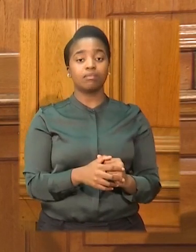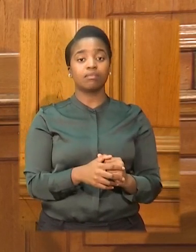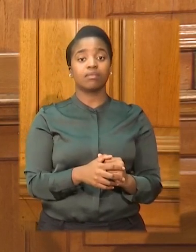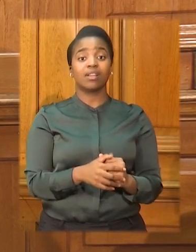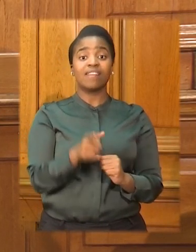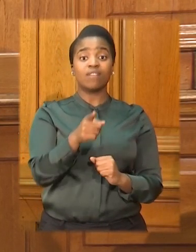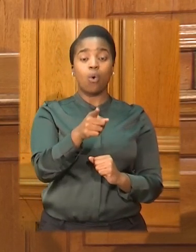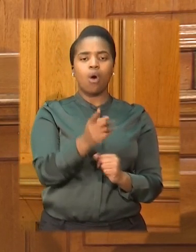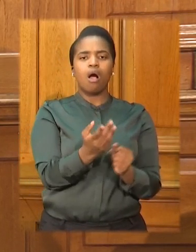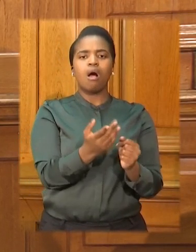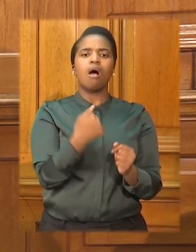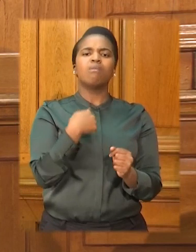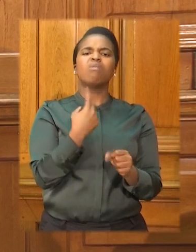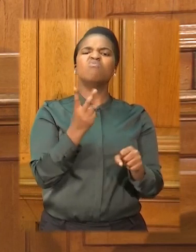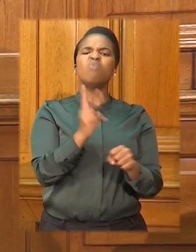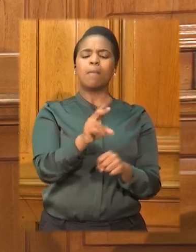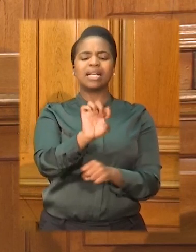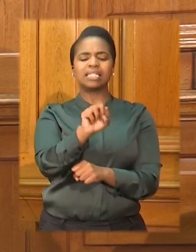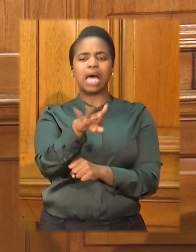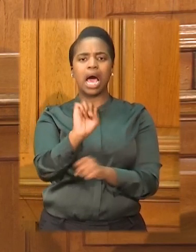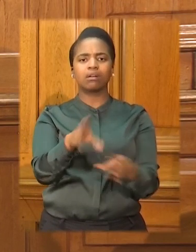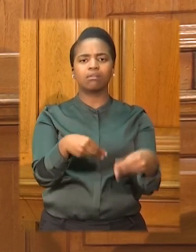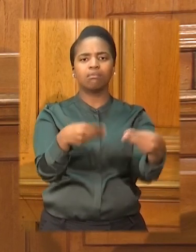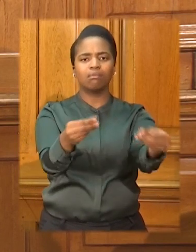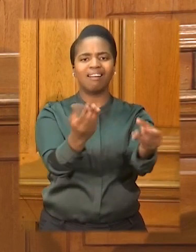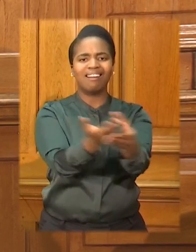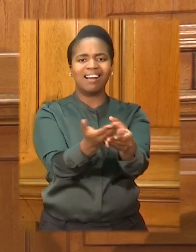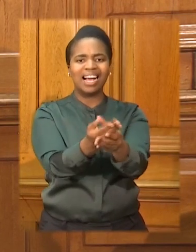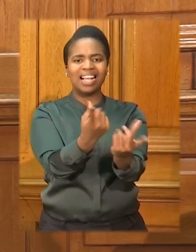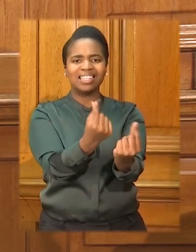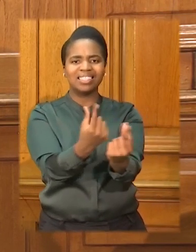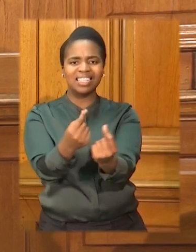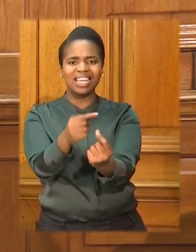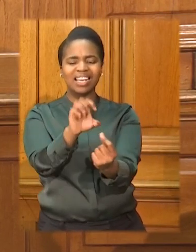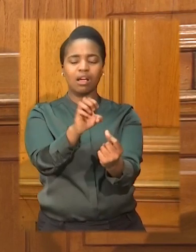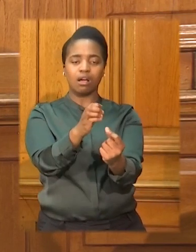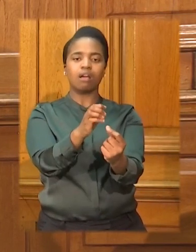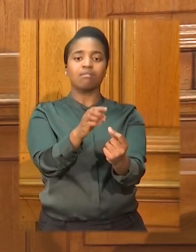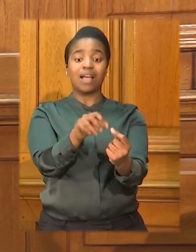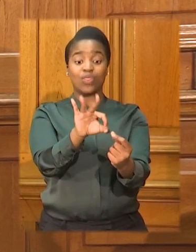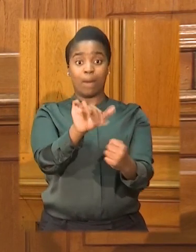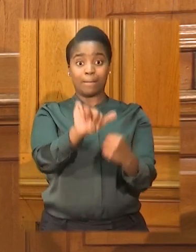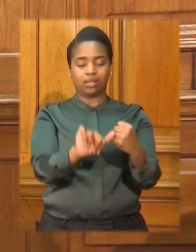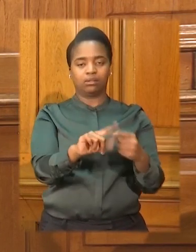for filing and first payment of carbon tax.